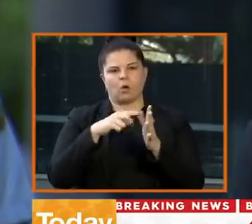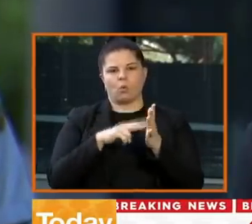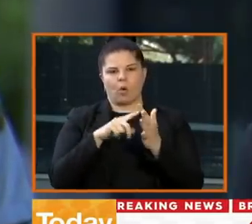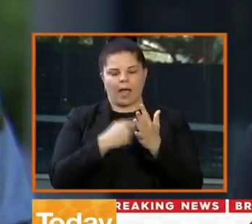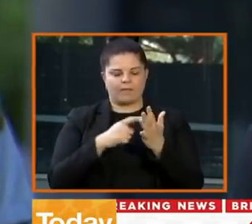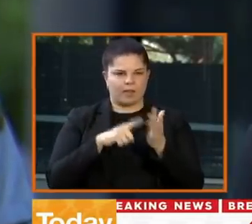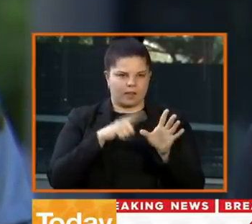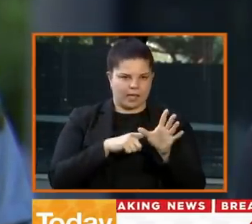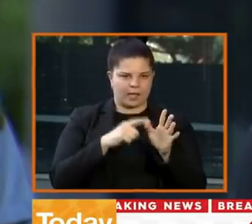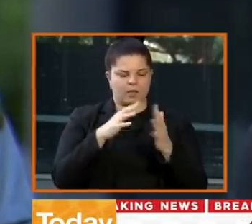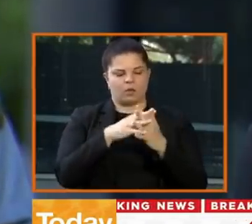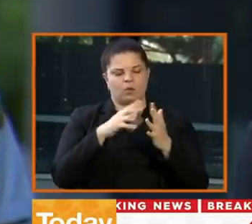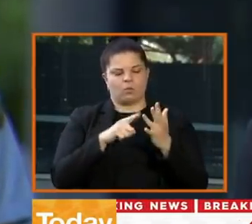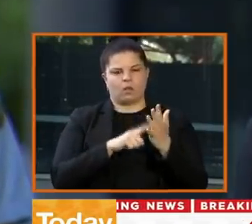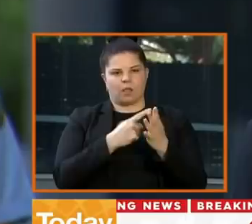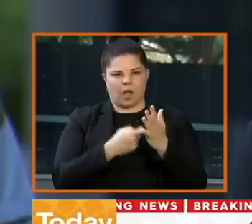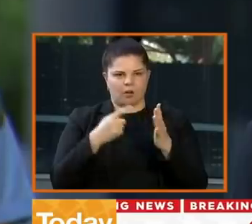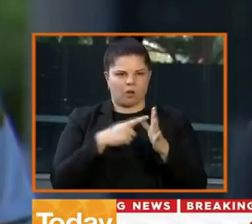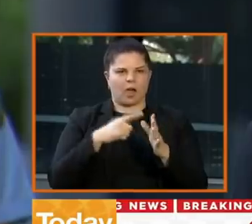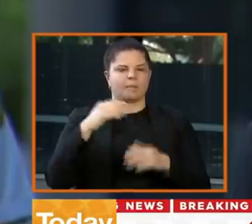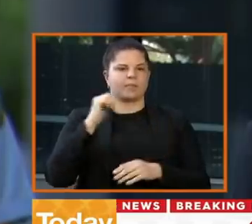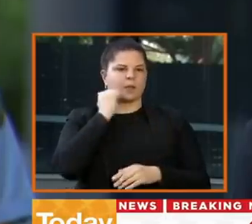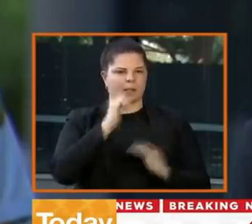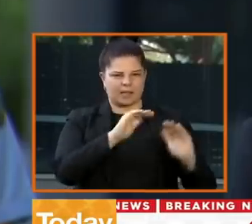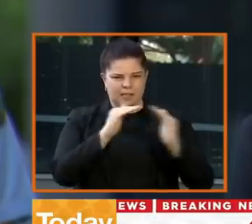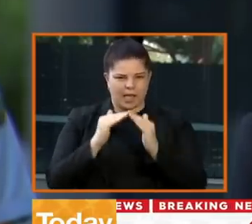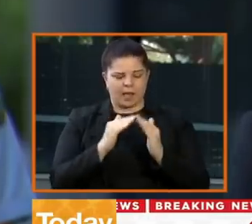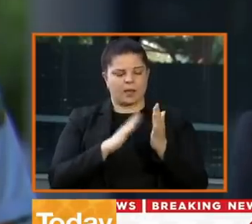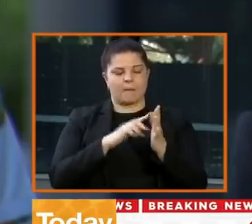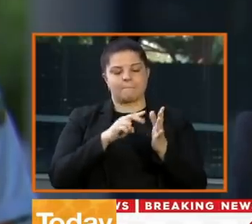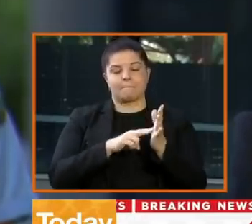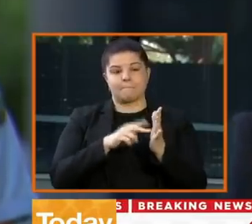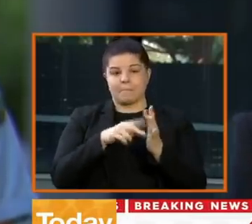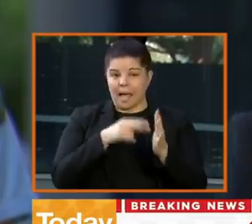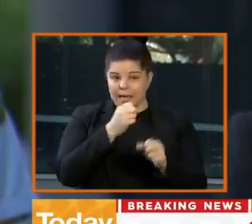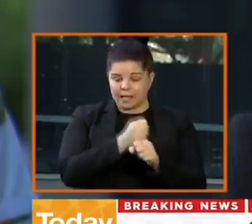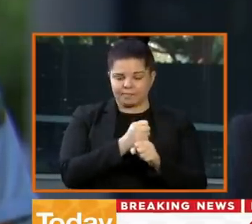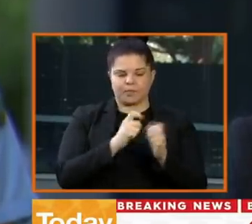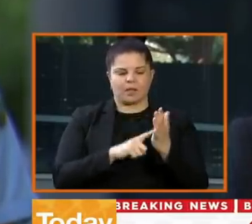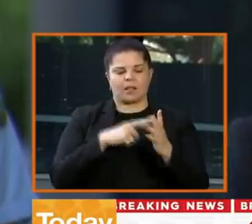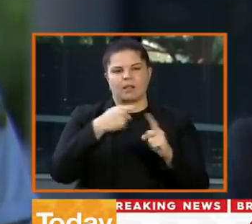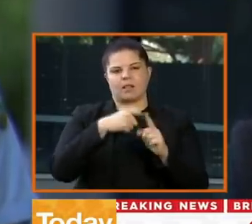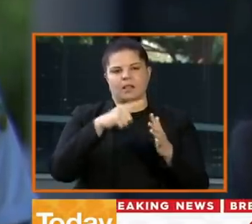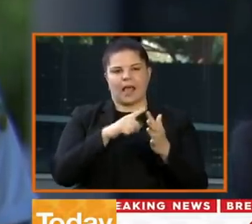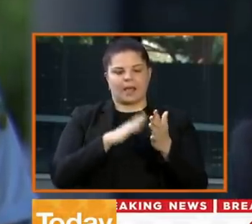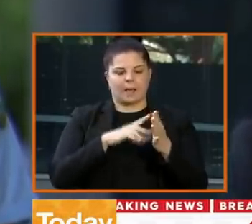Cumberland, Westmead, Ryde, Manning and Lake Macquarie. And that's because in those areas we